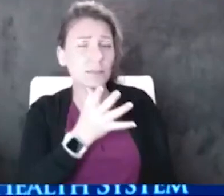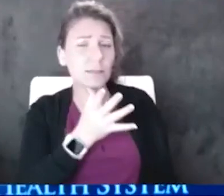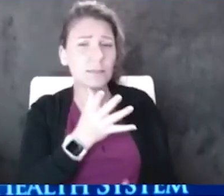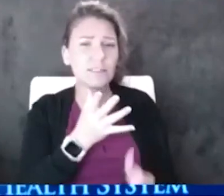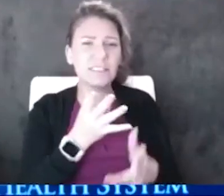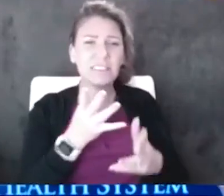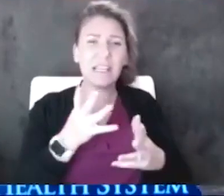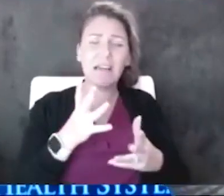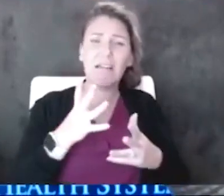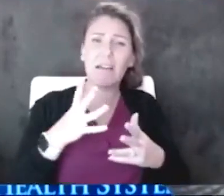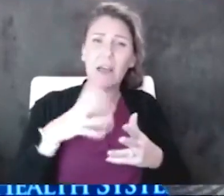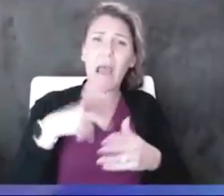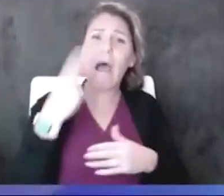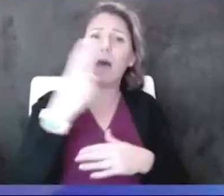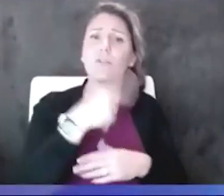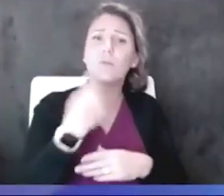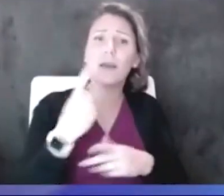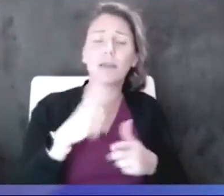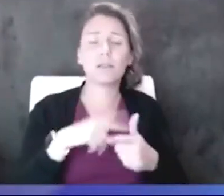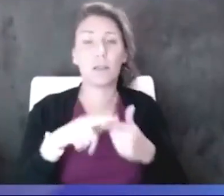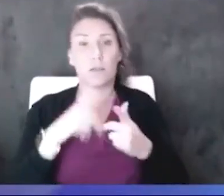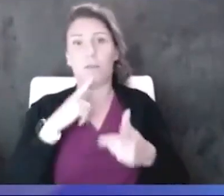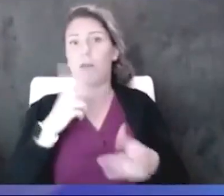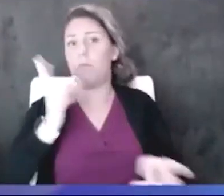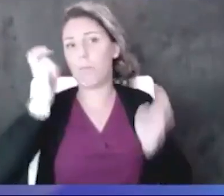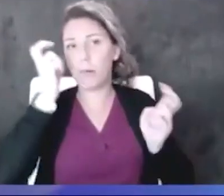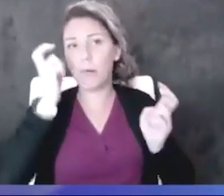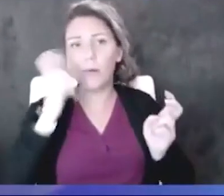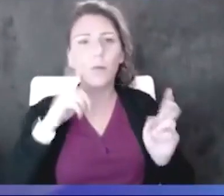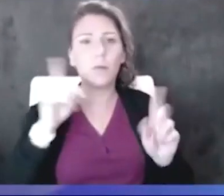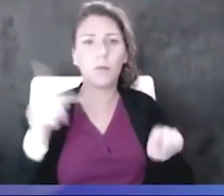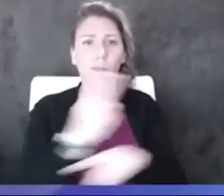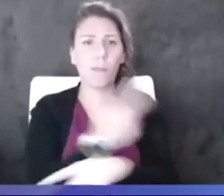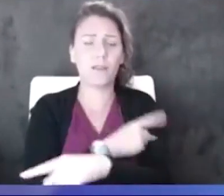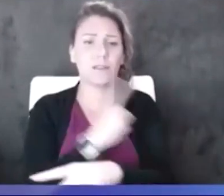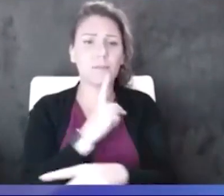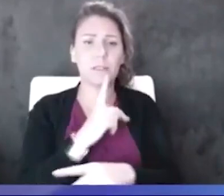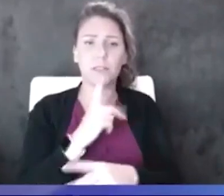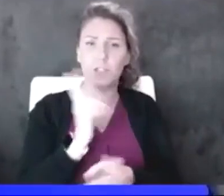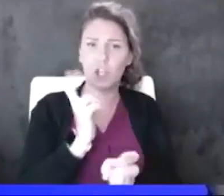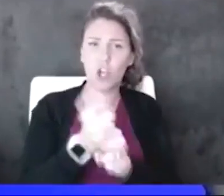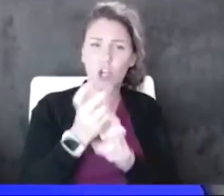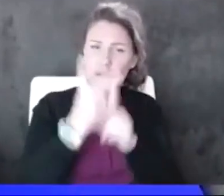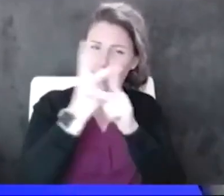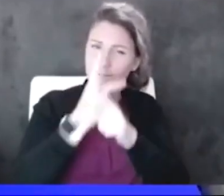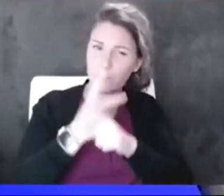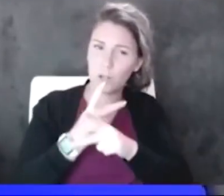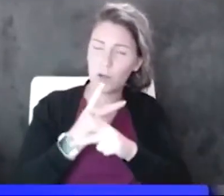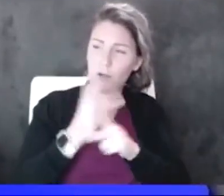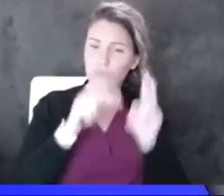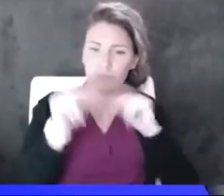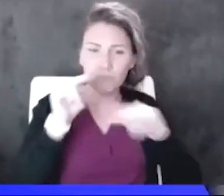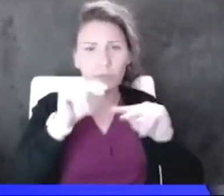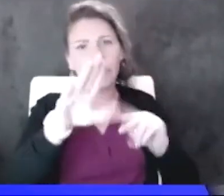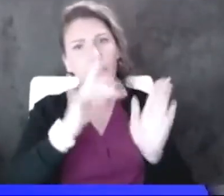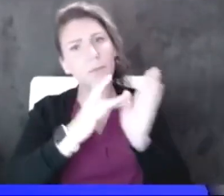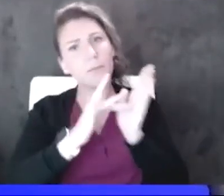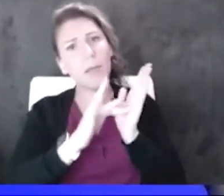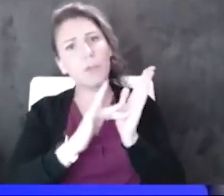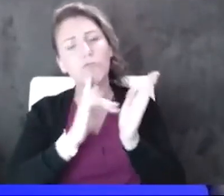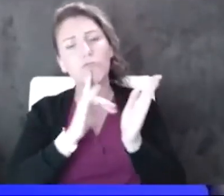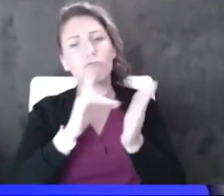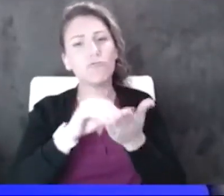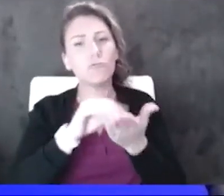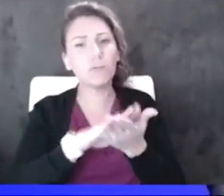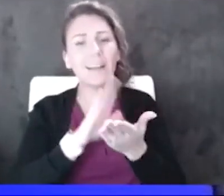them over the edge, and they come in the hospital. Yeah, and it's hard to discern looking at their medical record. Is there shortness of breath related to their